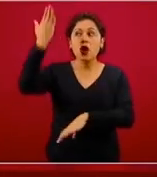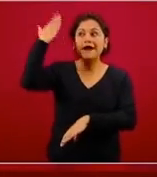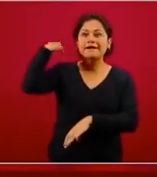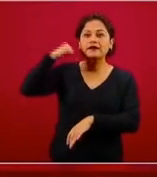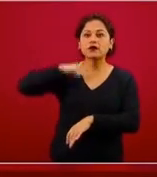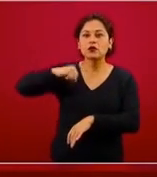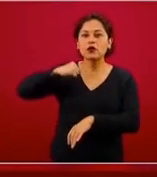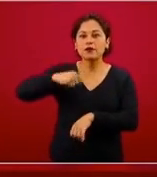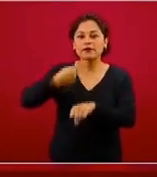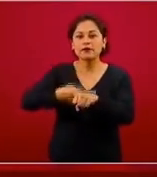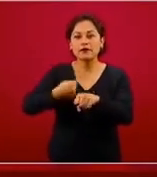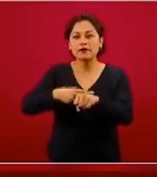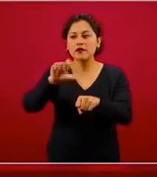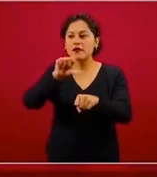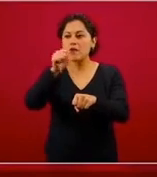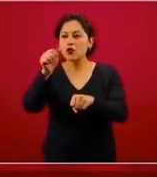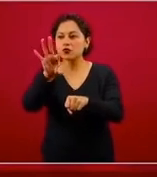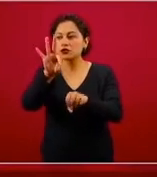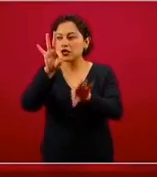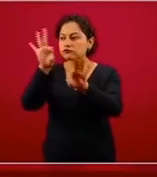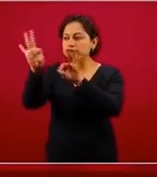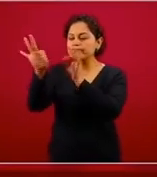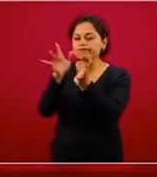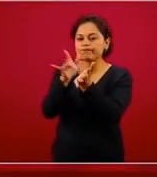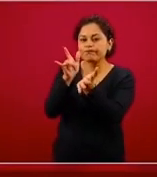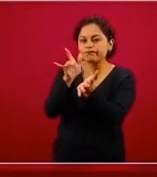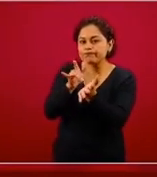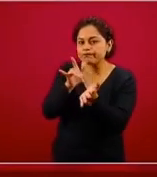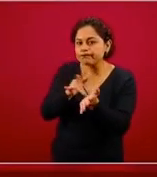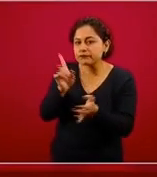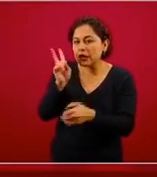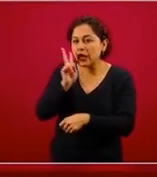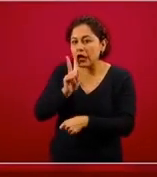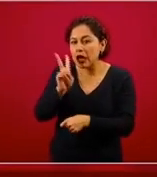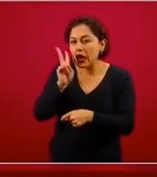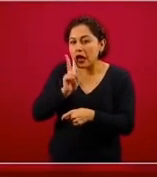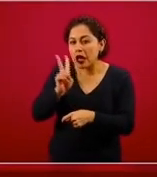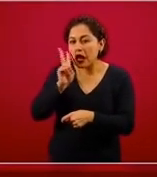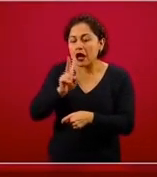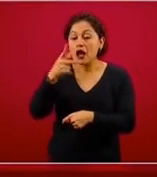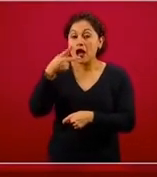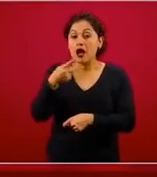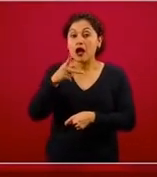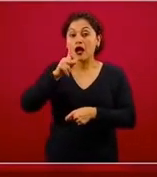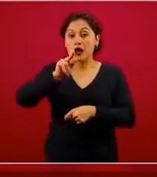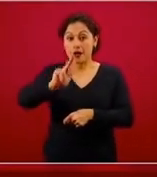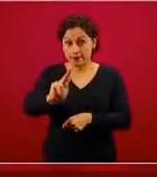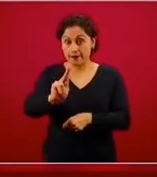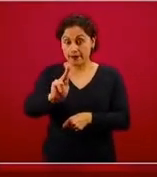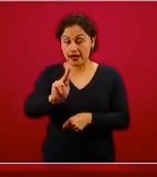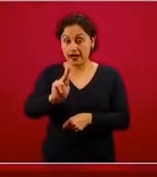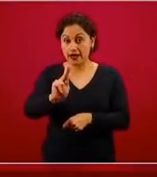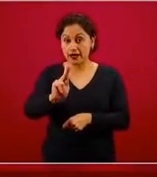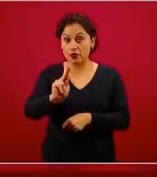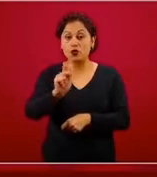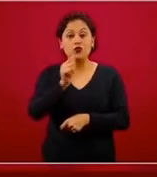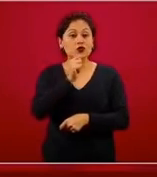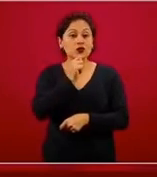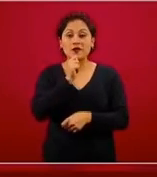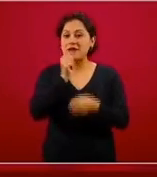tecnológicamente tenemos So muchas posibilidades, pero no es technologically, que we have haya a lot of possibilities. imposibilidad tecnológicamente, It's sino not that